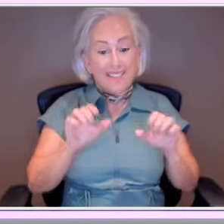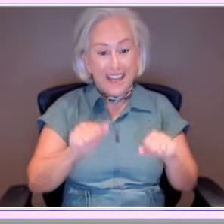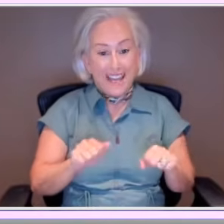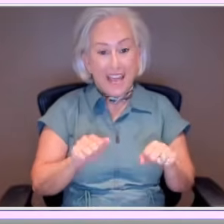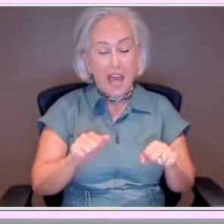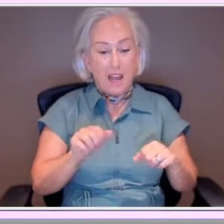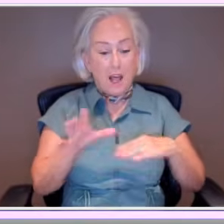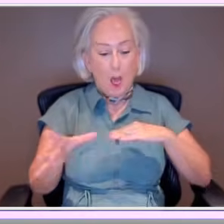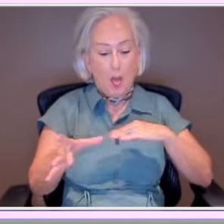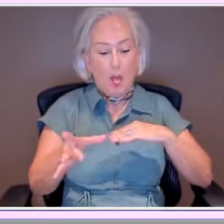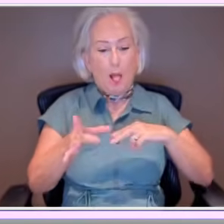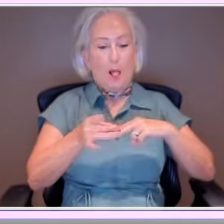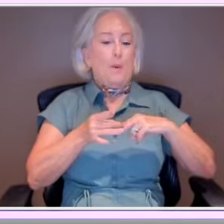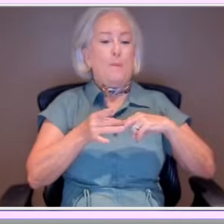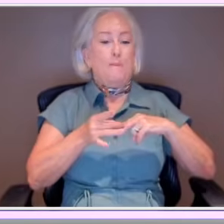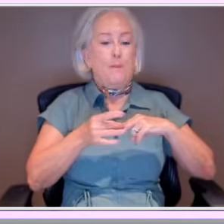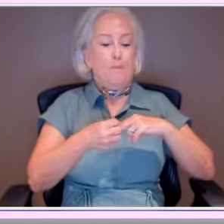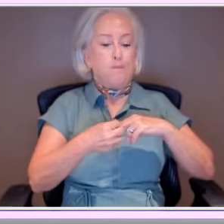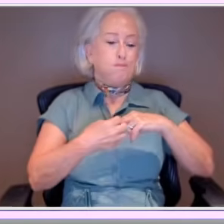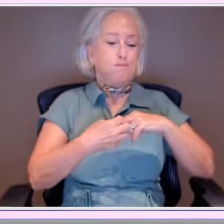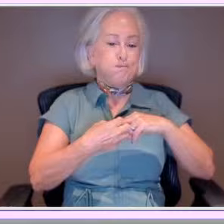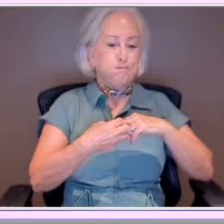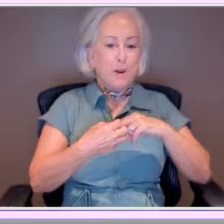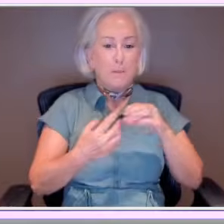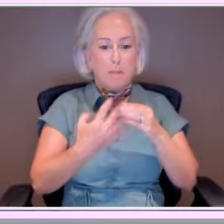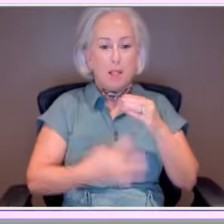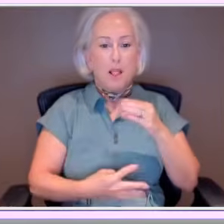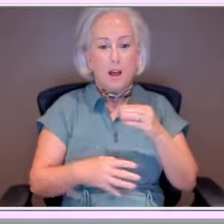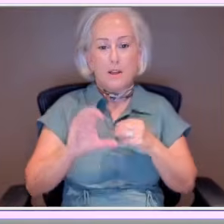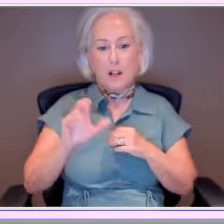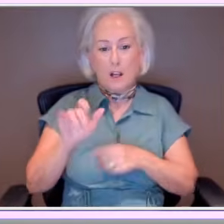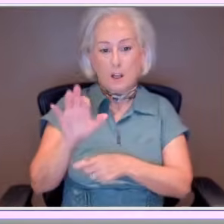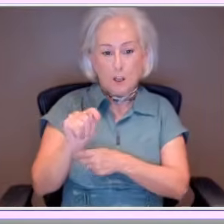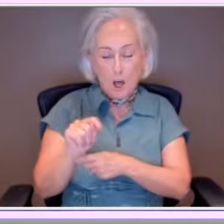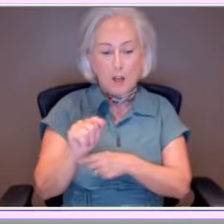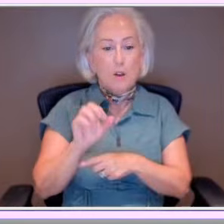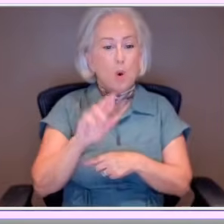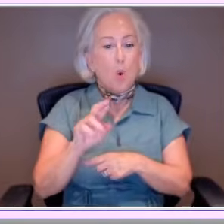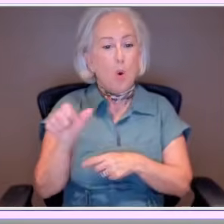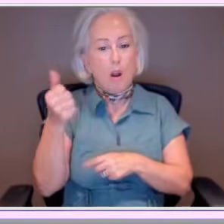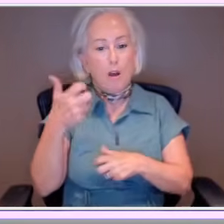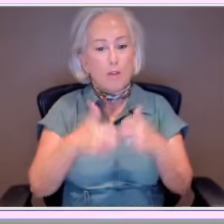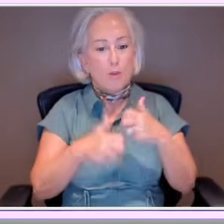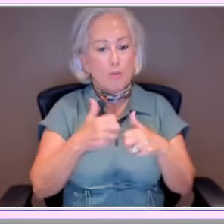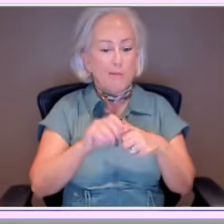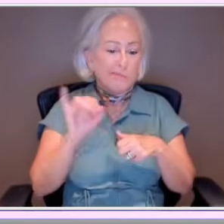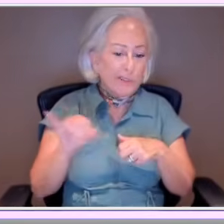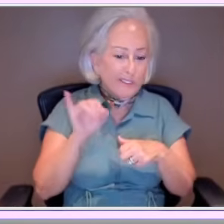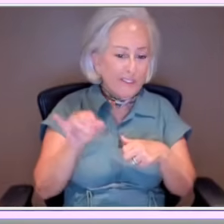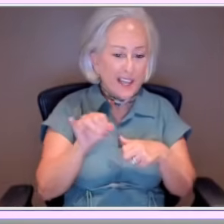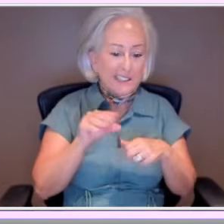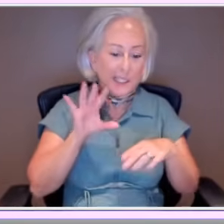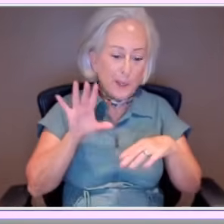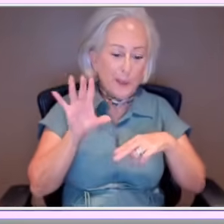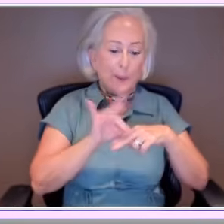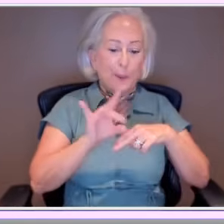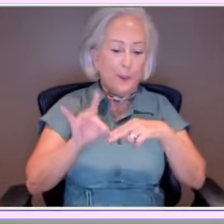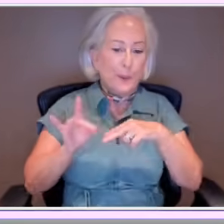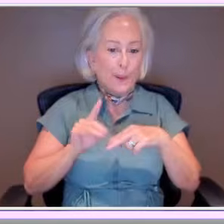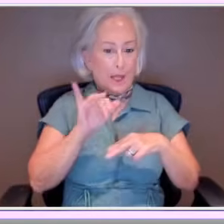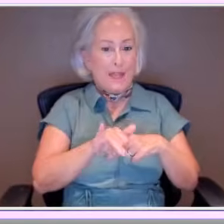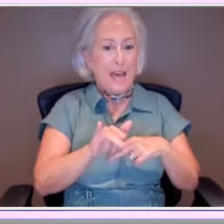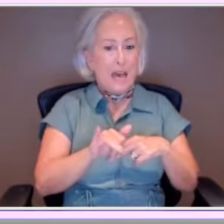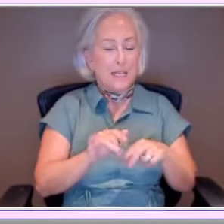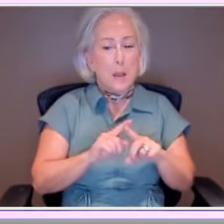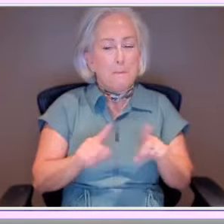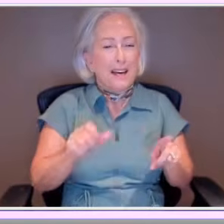need to be replaced. But they're the best chance for having a forever valve, so to speak. But I don't think we're there within the next